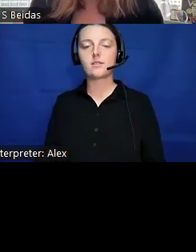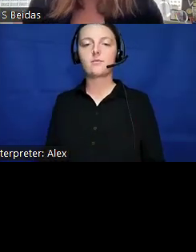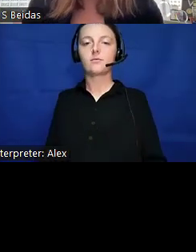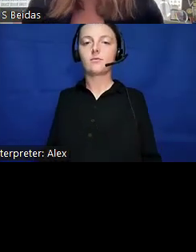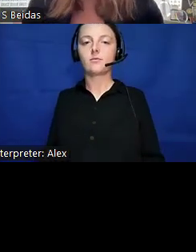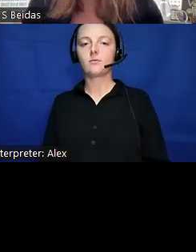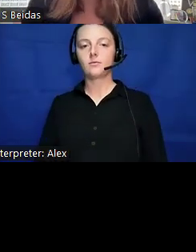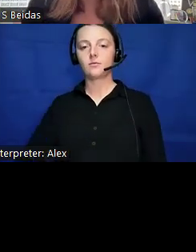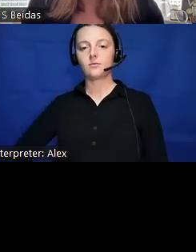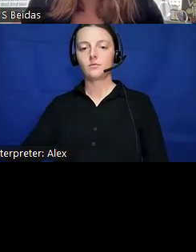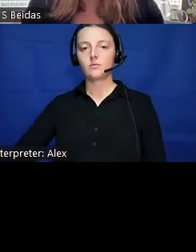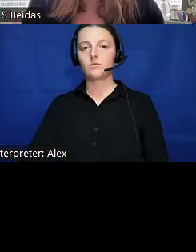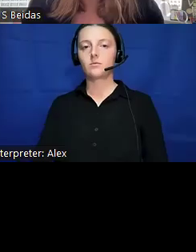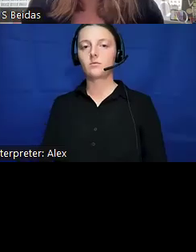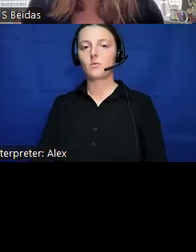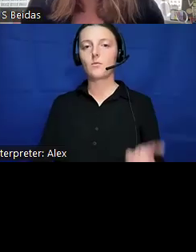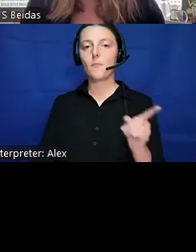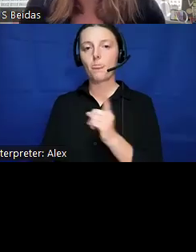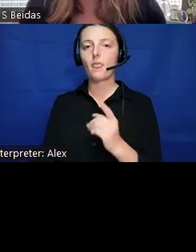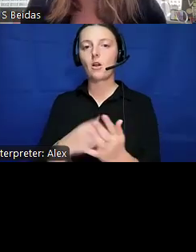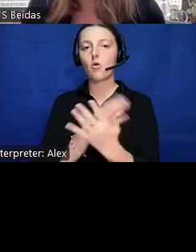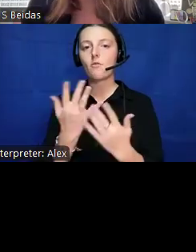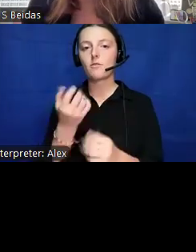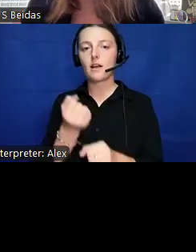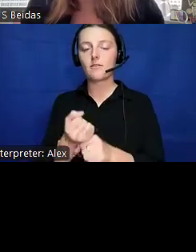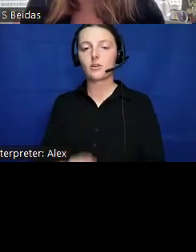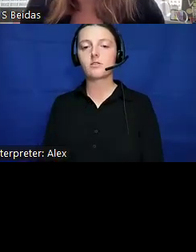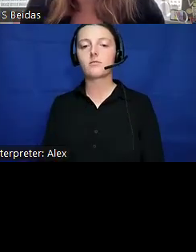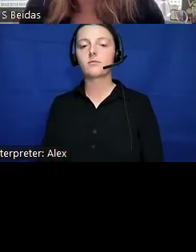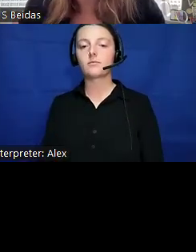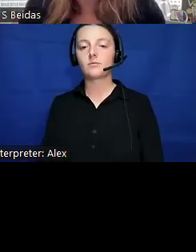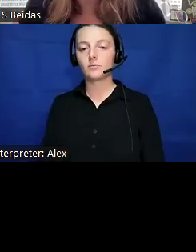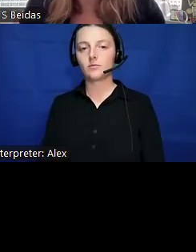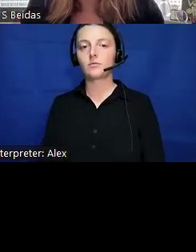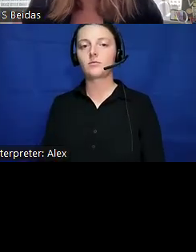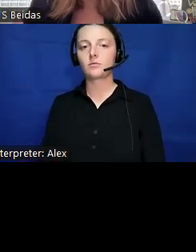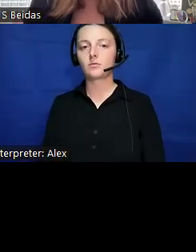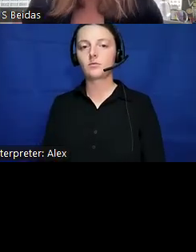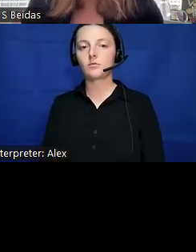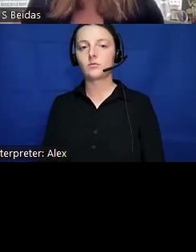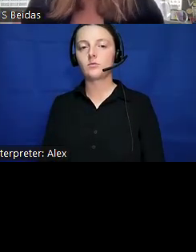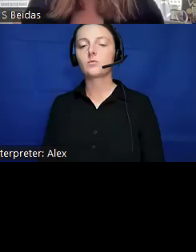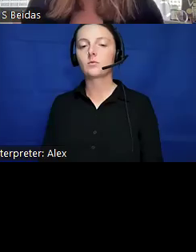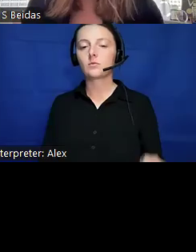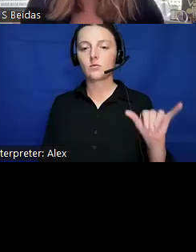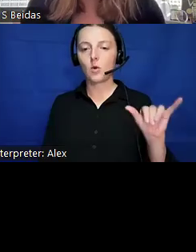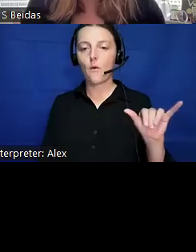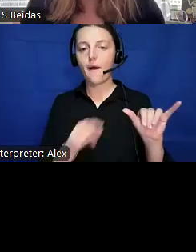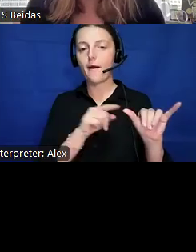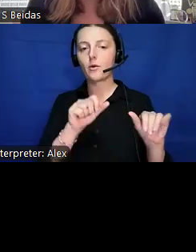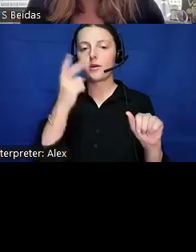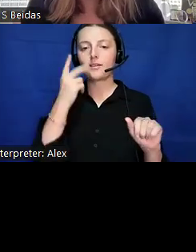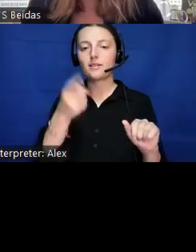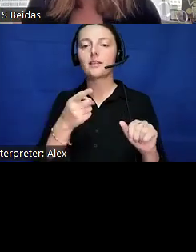5 years. And on the y-axis, you can see clinician-reported use of CBT techniques in their sessions. And the